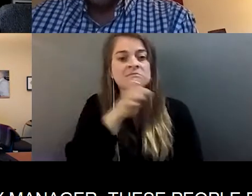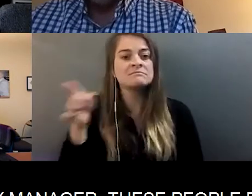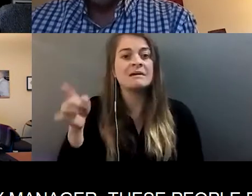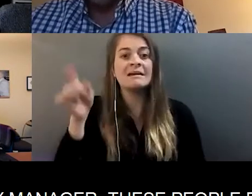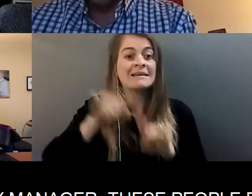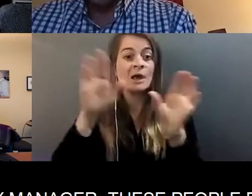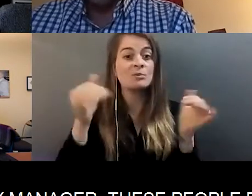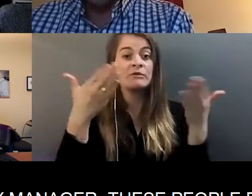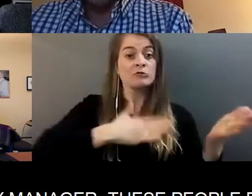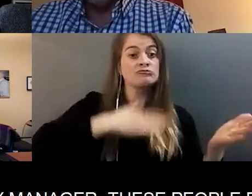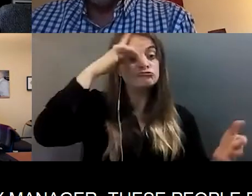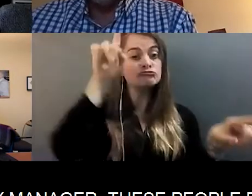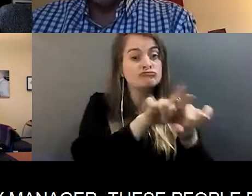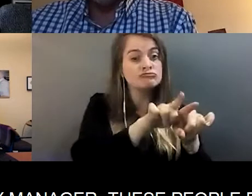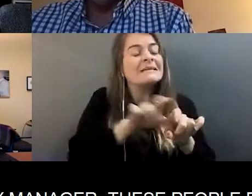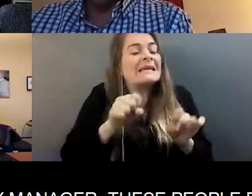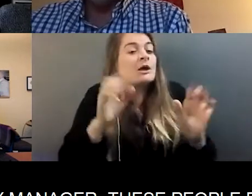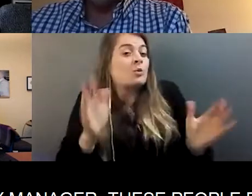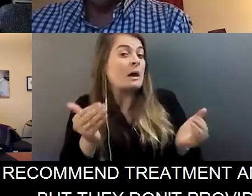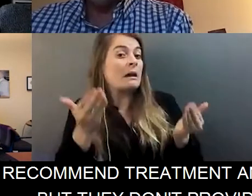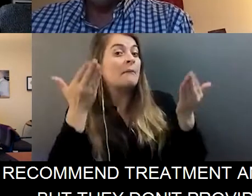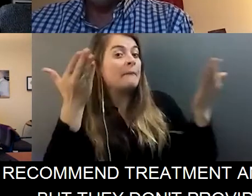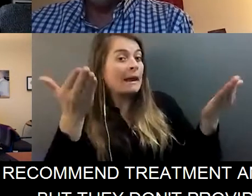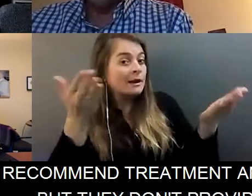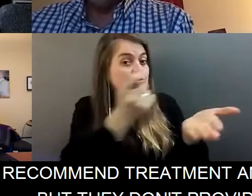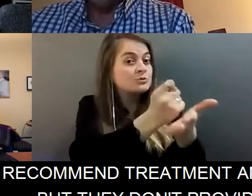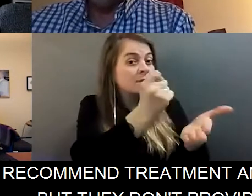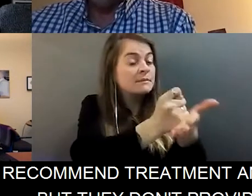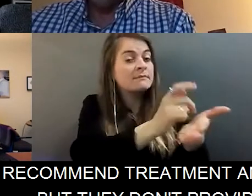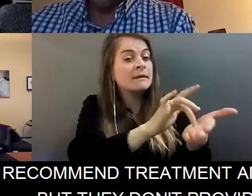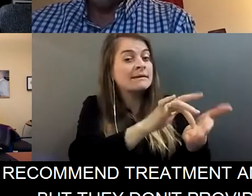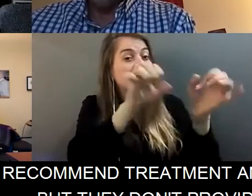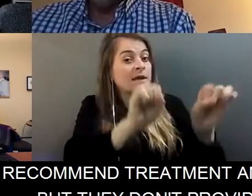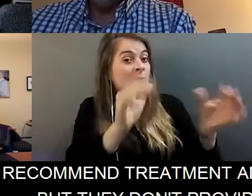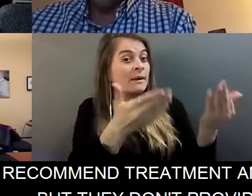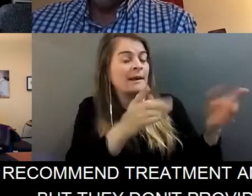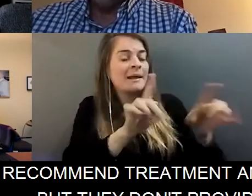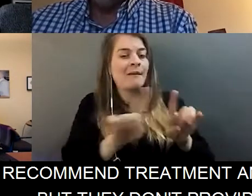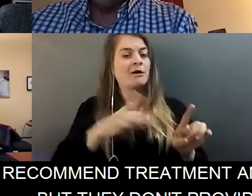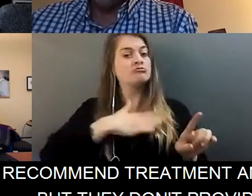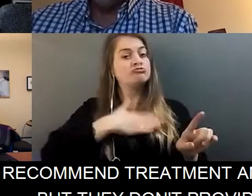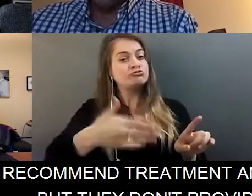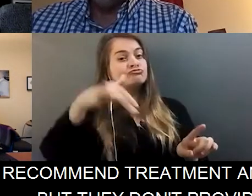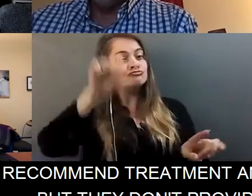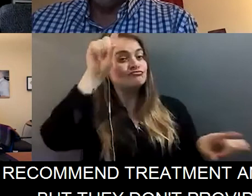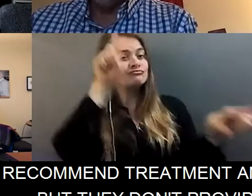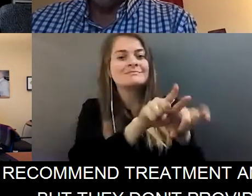provide consent. They can recommend treatment and medication, but they don't provide